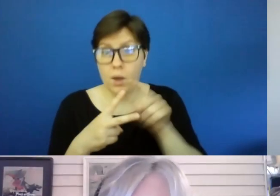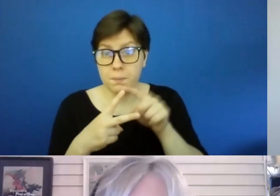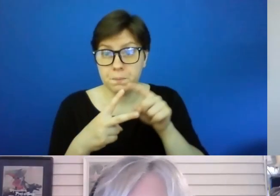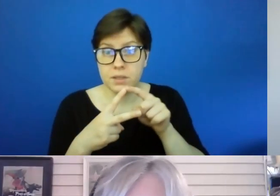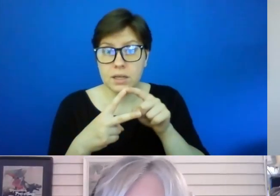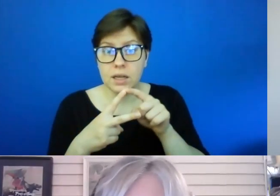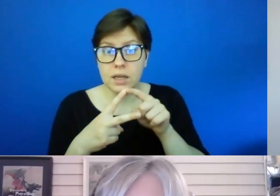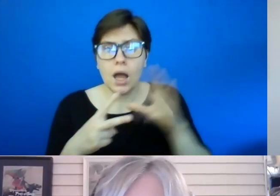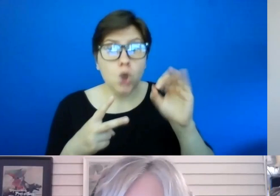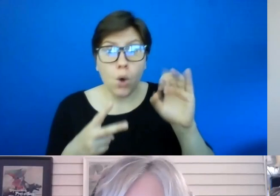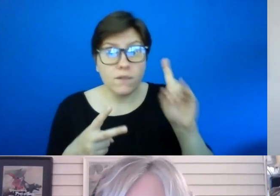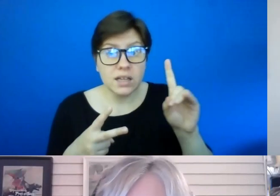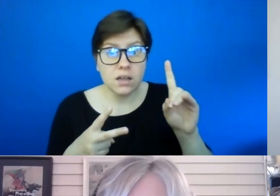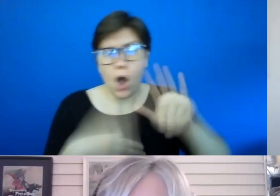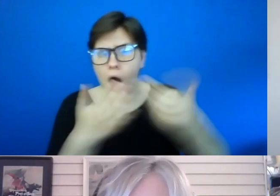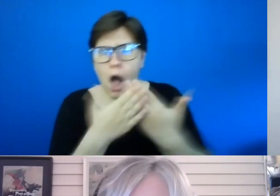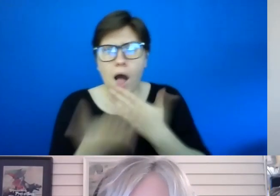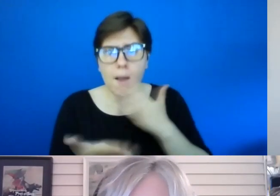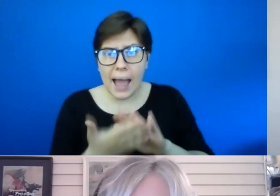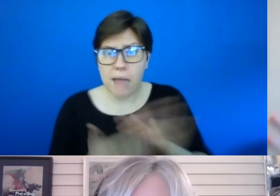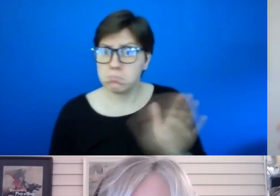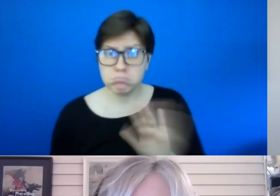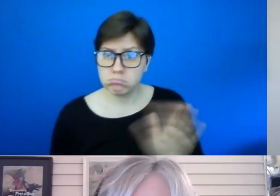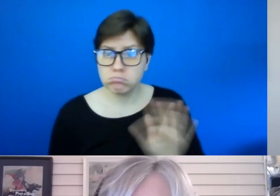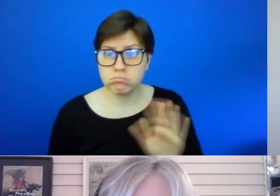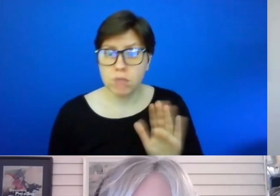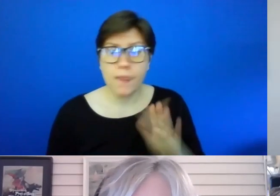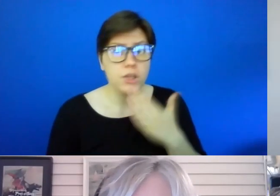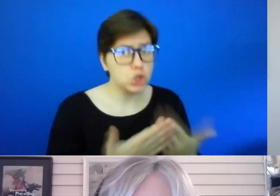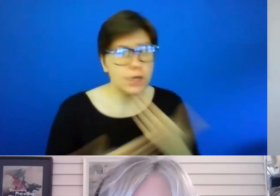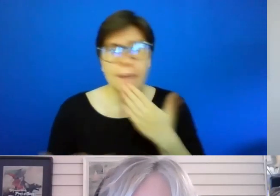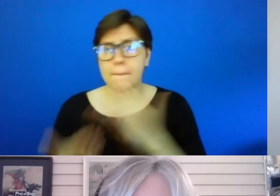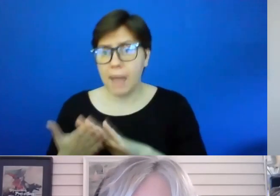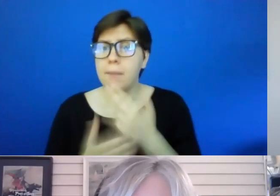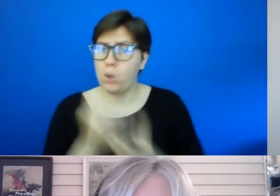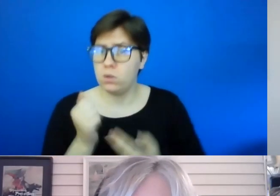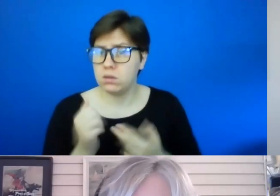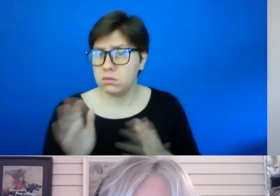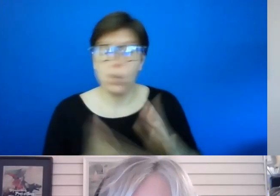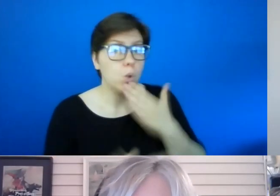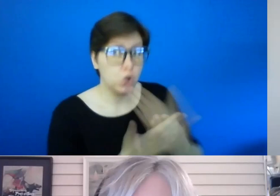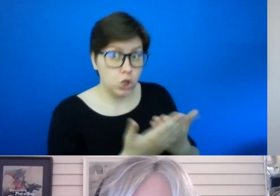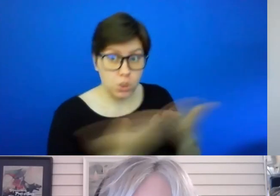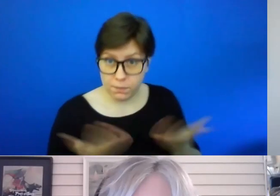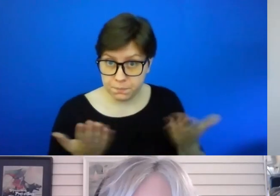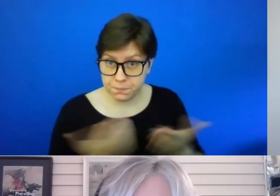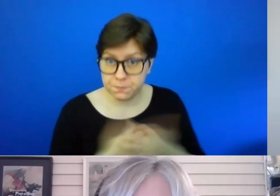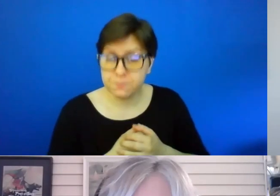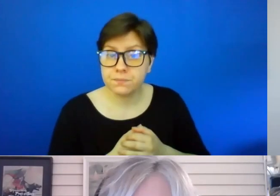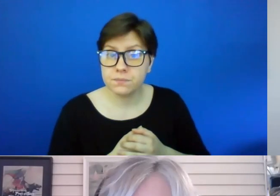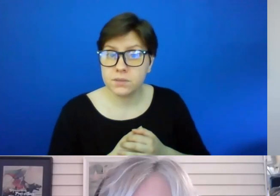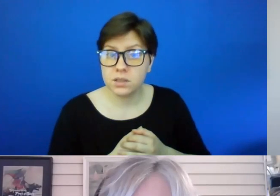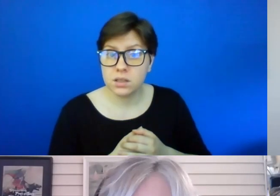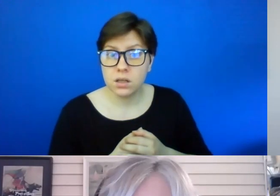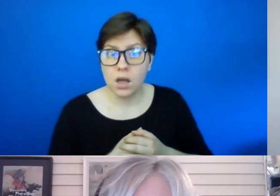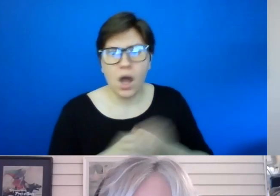One is COVID's not all bad. So it's obviously there's good and there's bad. So let me just start with the good. It's obviously a big